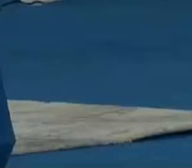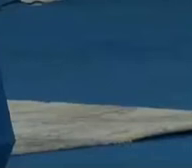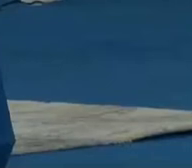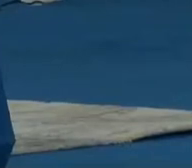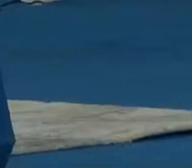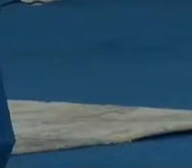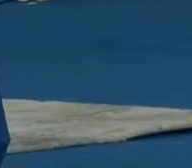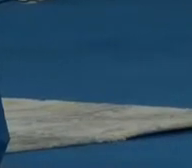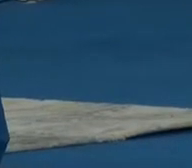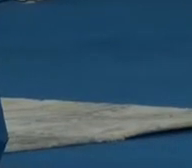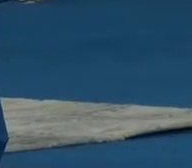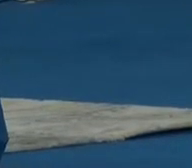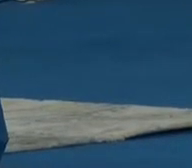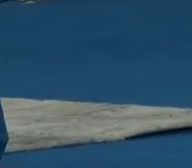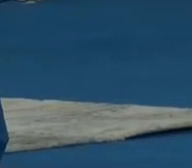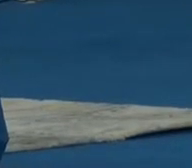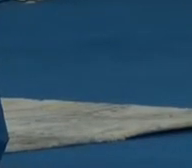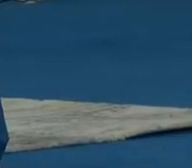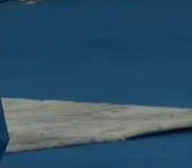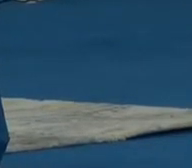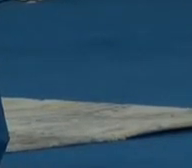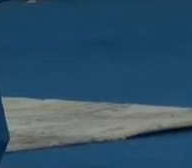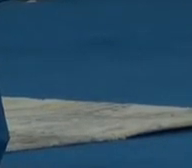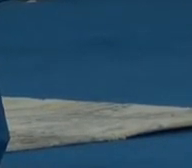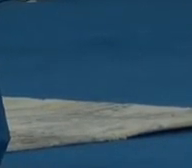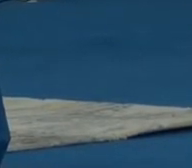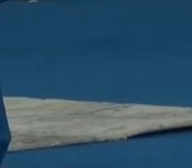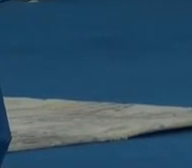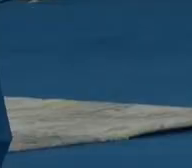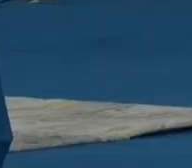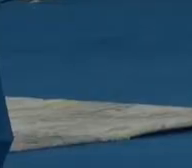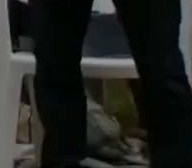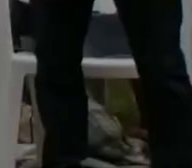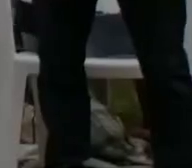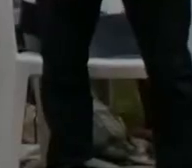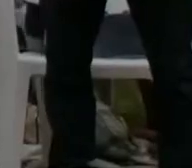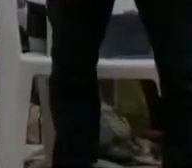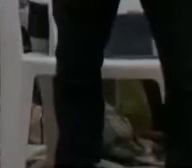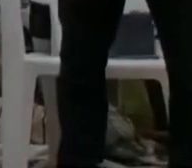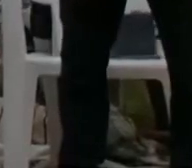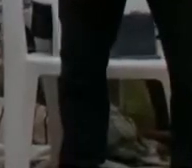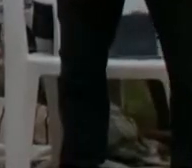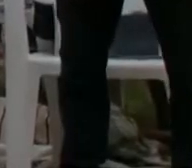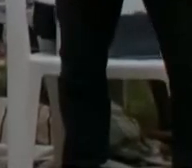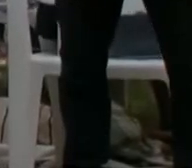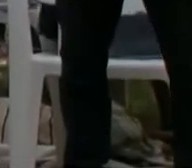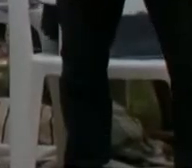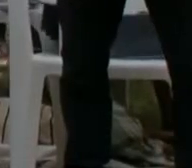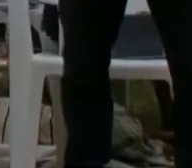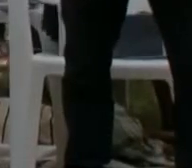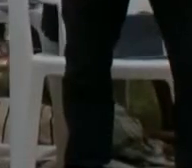Pray that your happiness and joy nobody will take from you in Jesus' name.